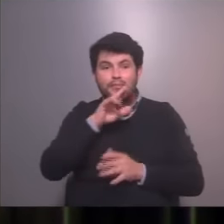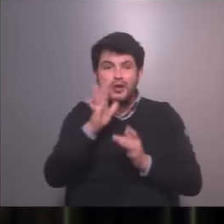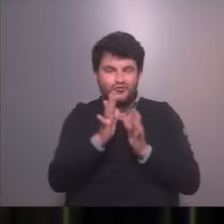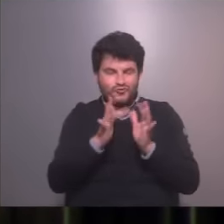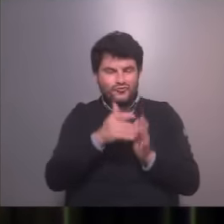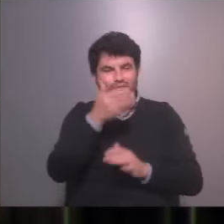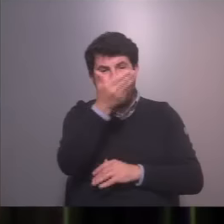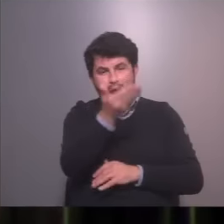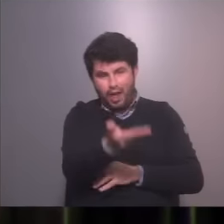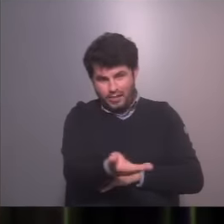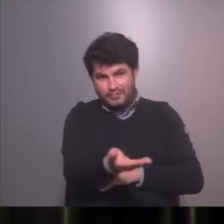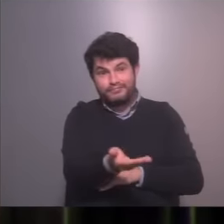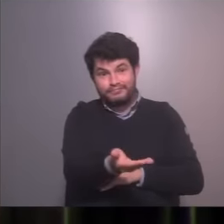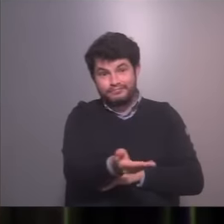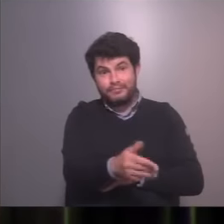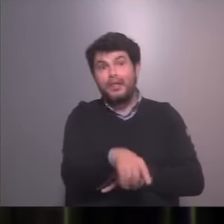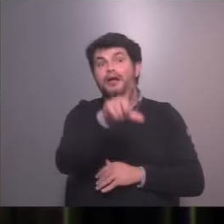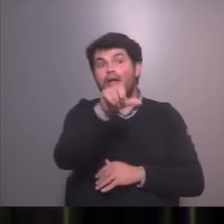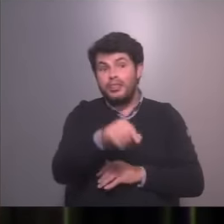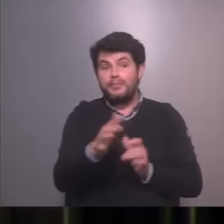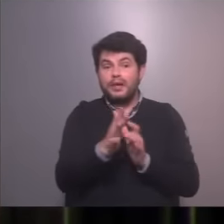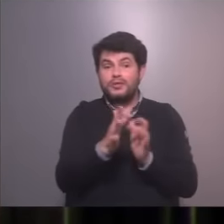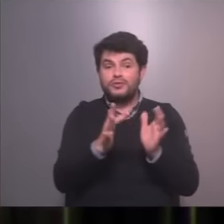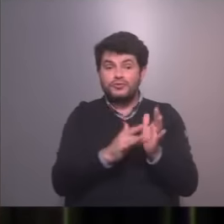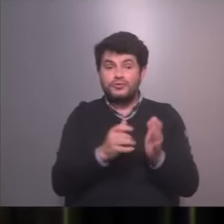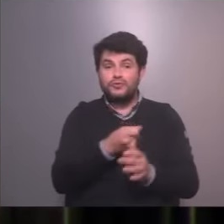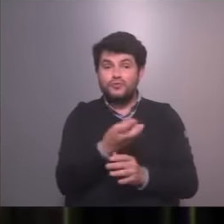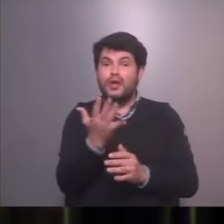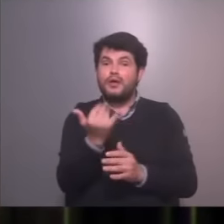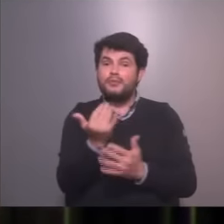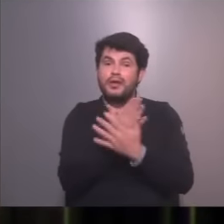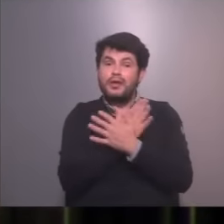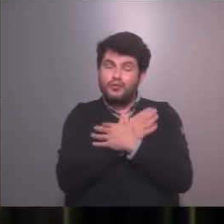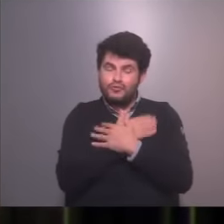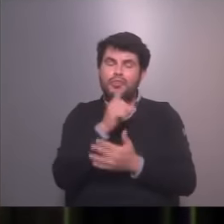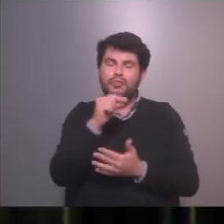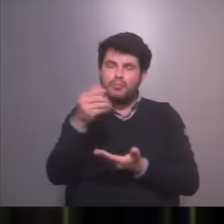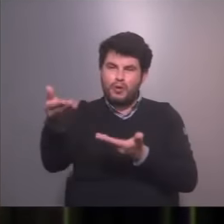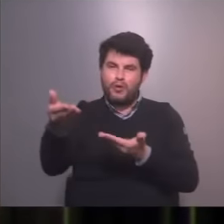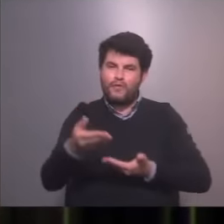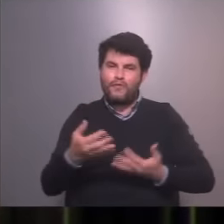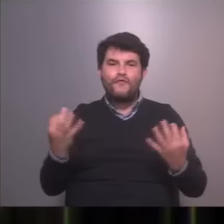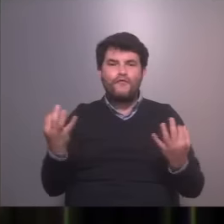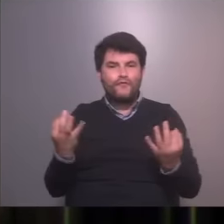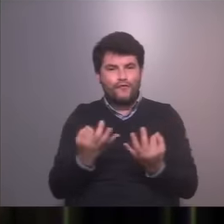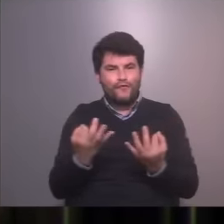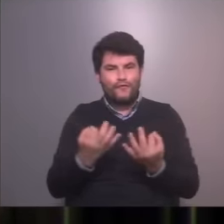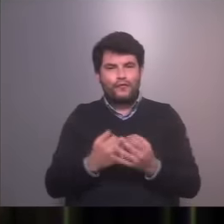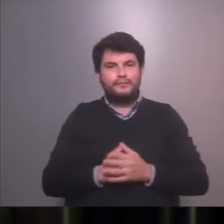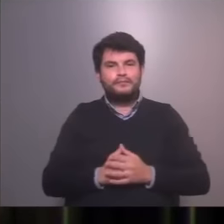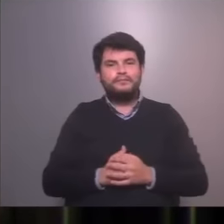Third day there was a wedding in Cana in Galilee, and the mother of Jesus was